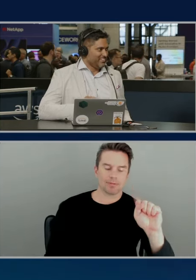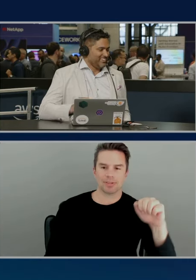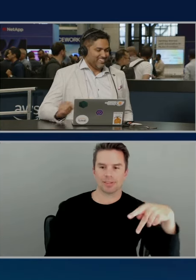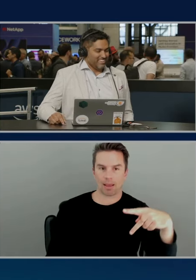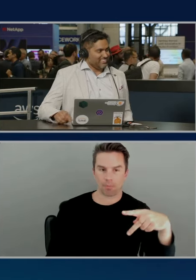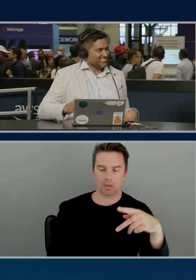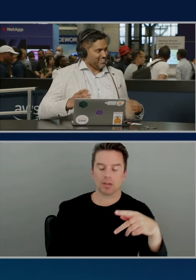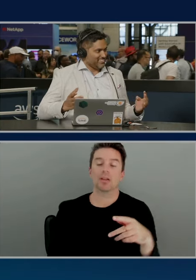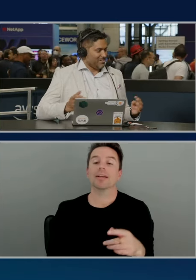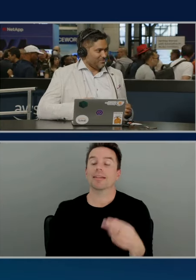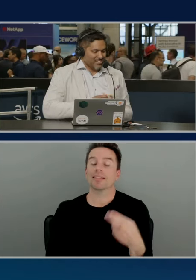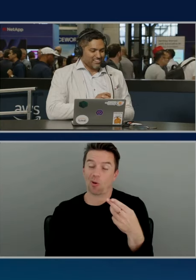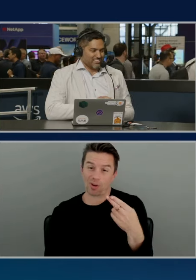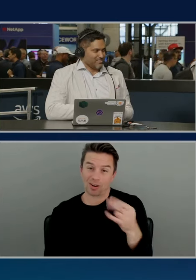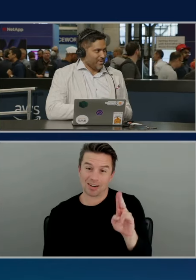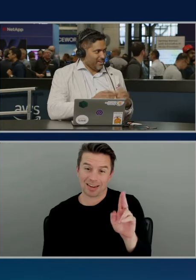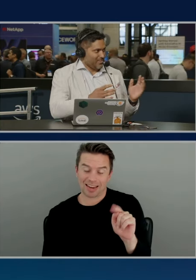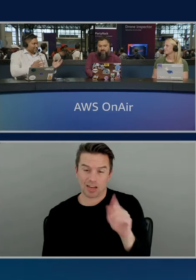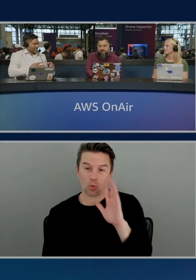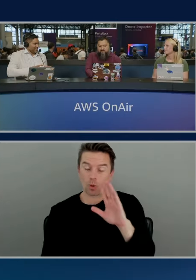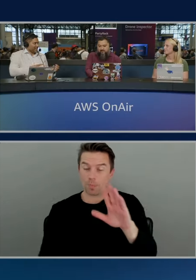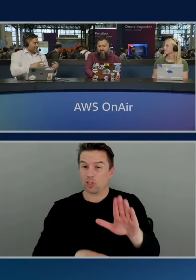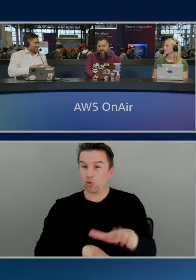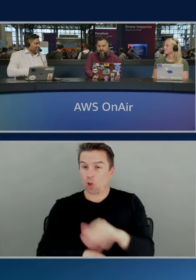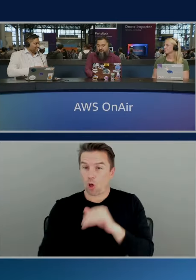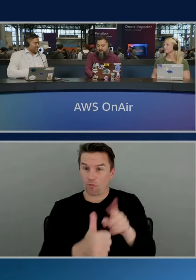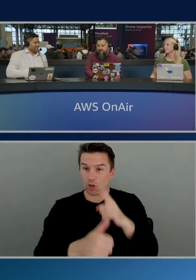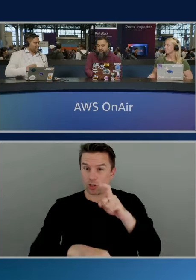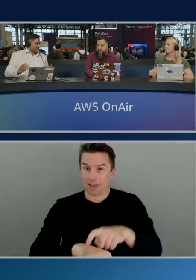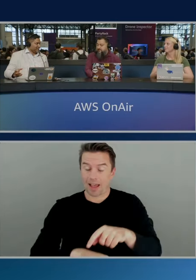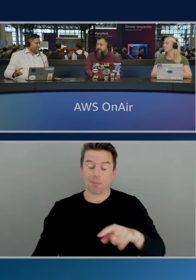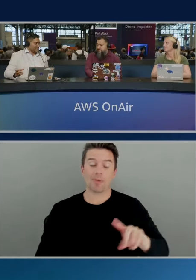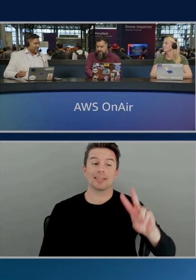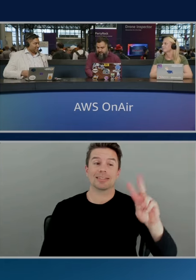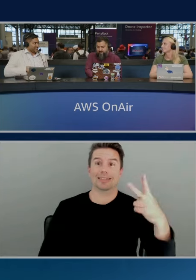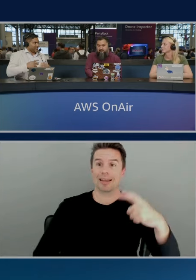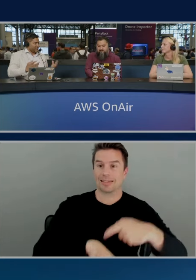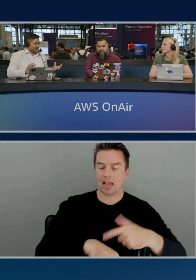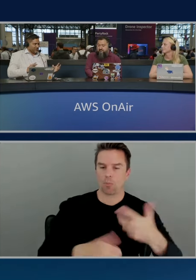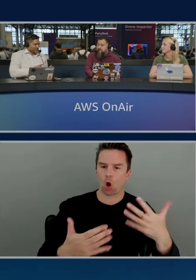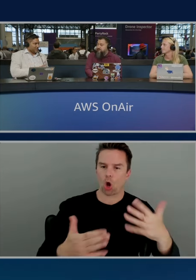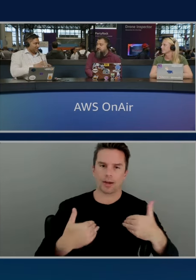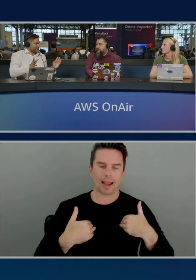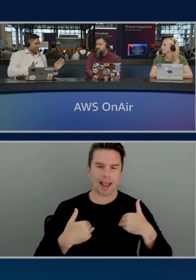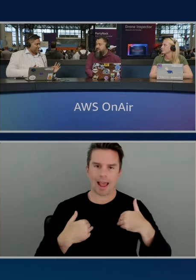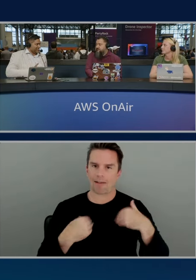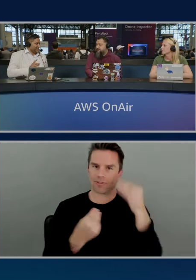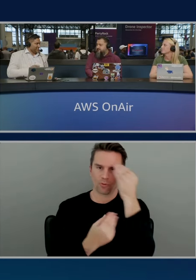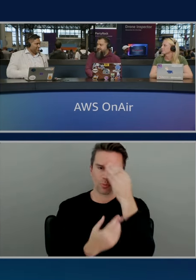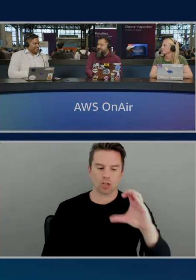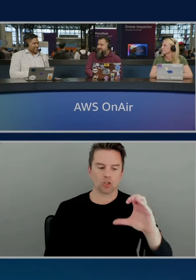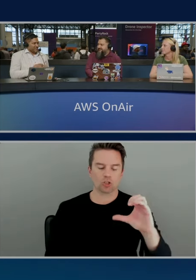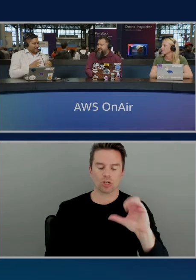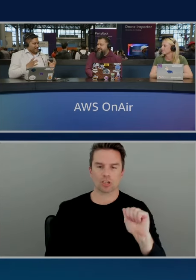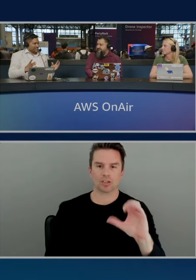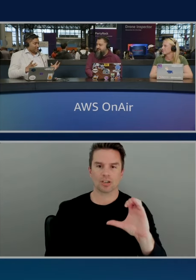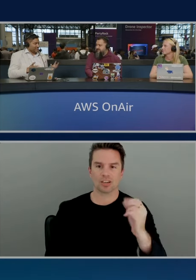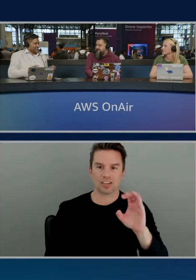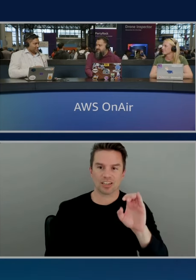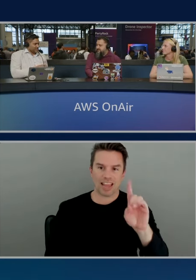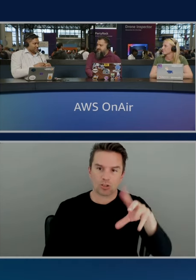slow. And then the second time we'll actually have that data cached into MemoryDB, and then the subsequent question will mess with it a little bit, and it'll be